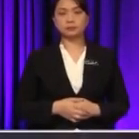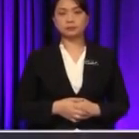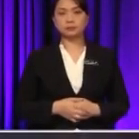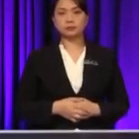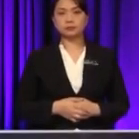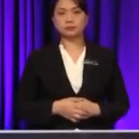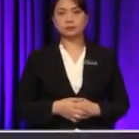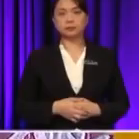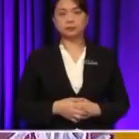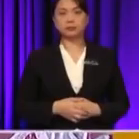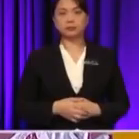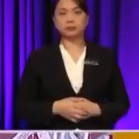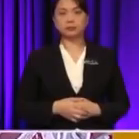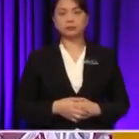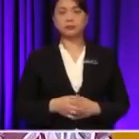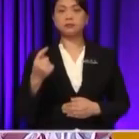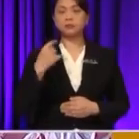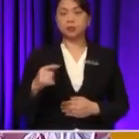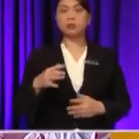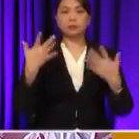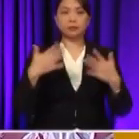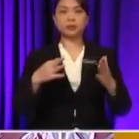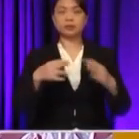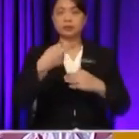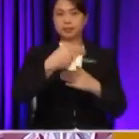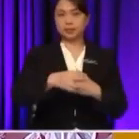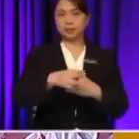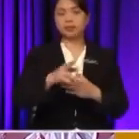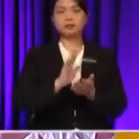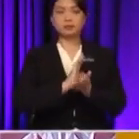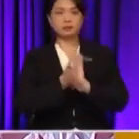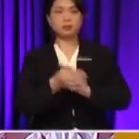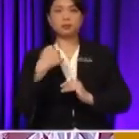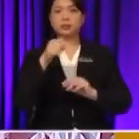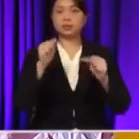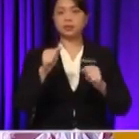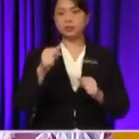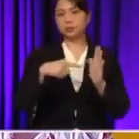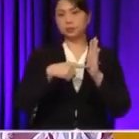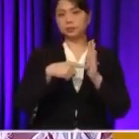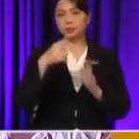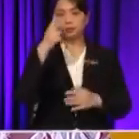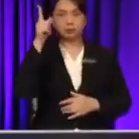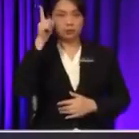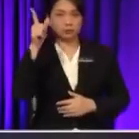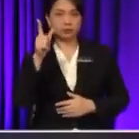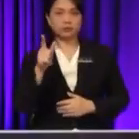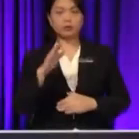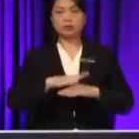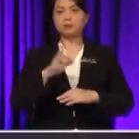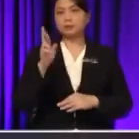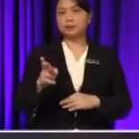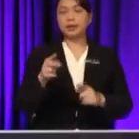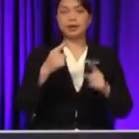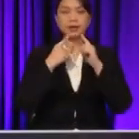sent their piece of writing. So we are going to analyze their answer. So let's check. That was fast. Yes.